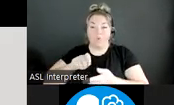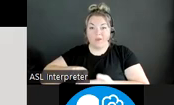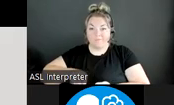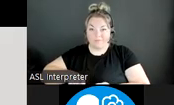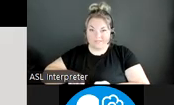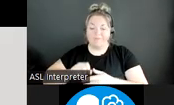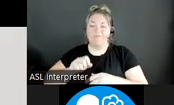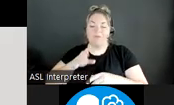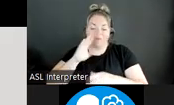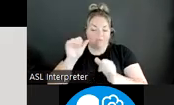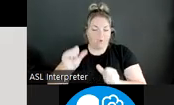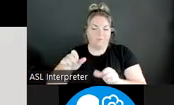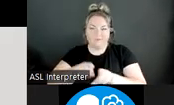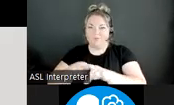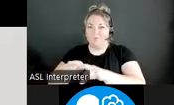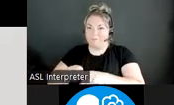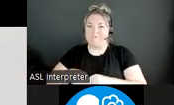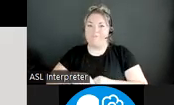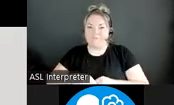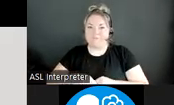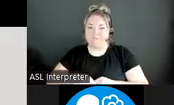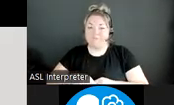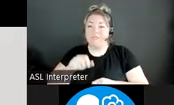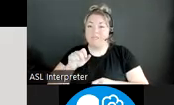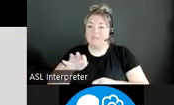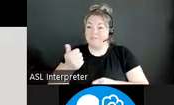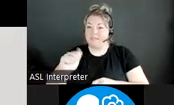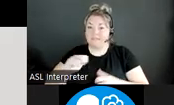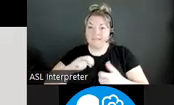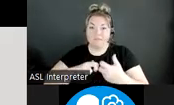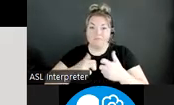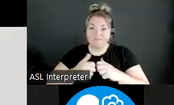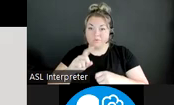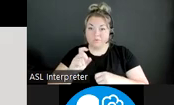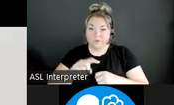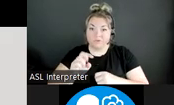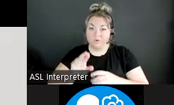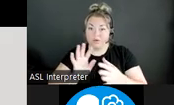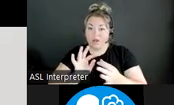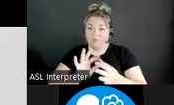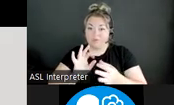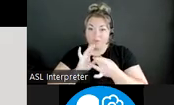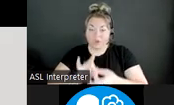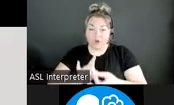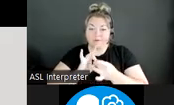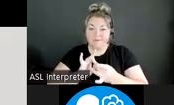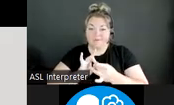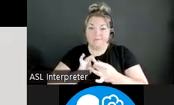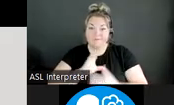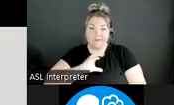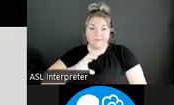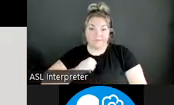those are posted as well. If you have any questions or comments regarding the council itself or for the